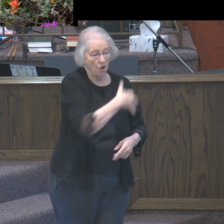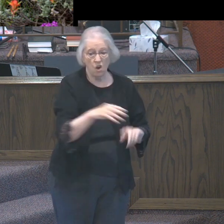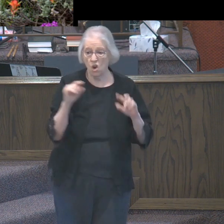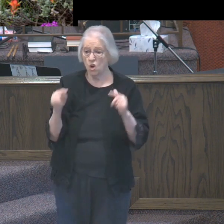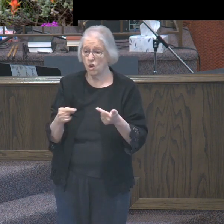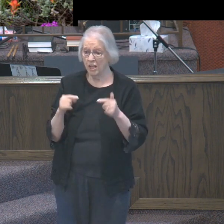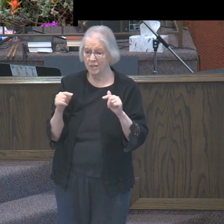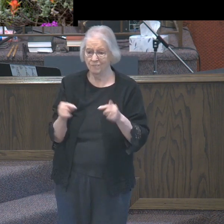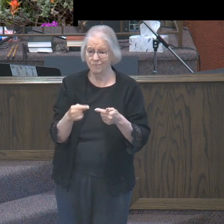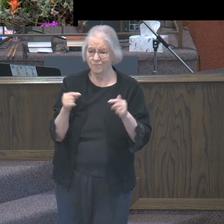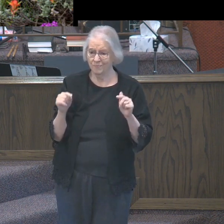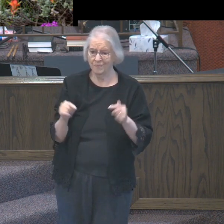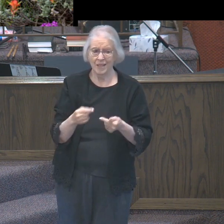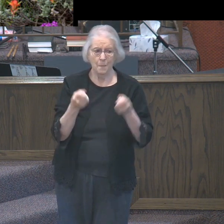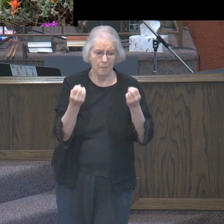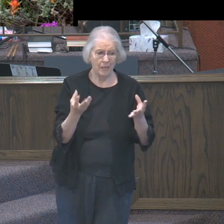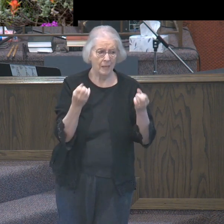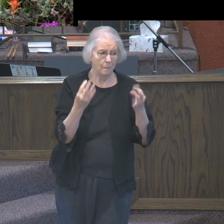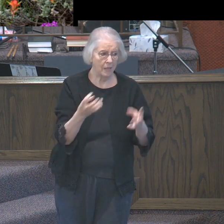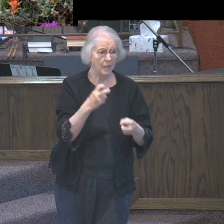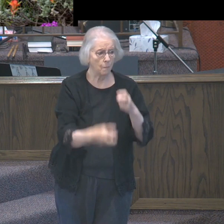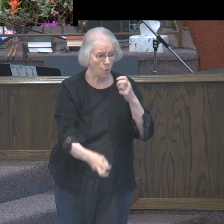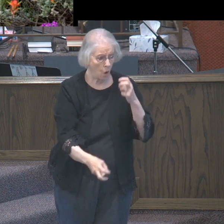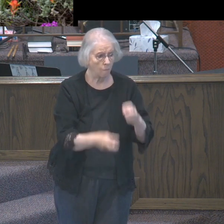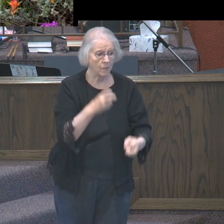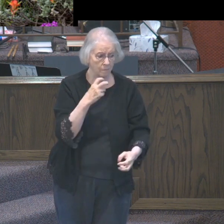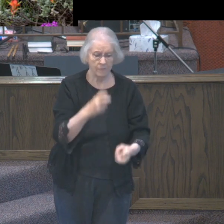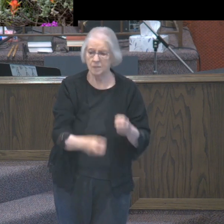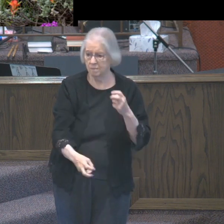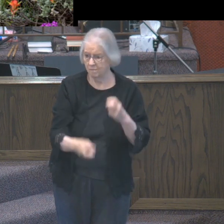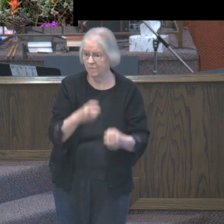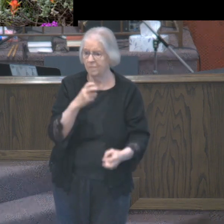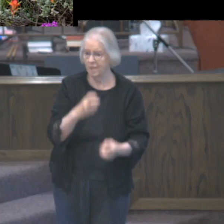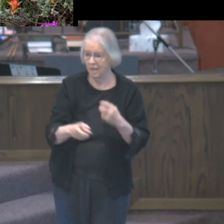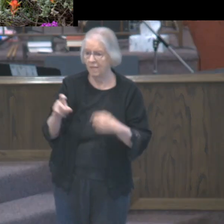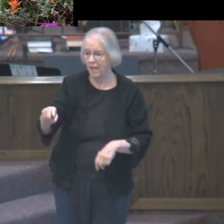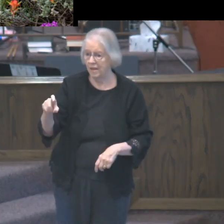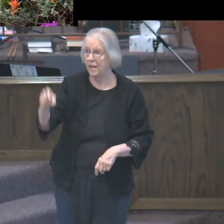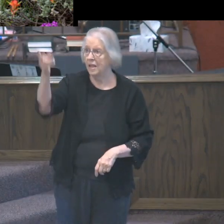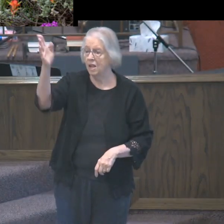in this time that we do that.